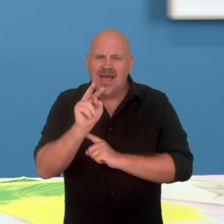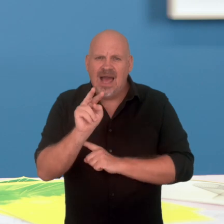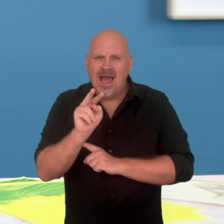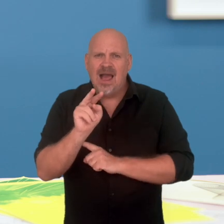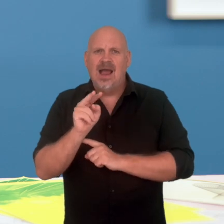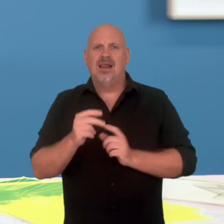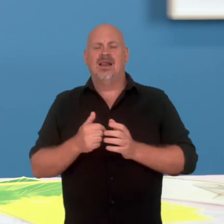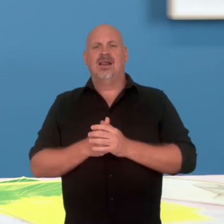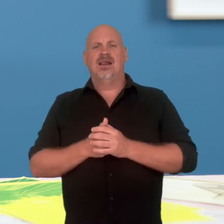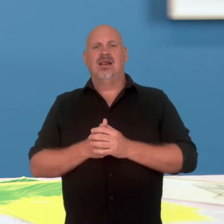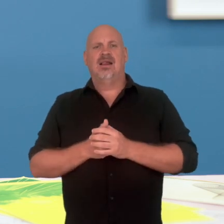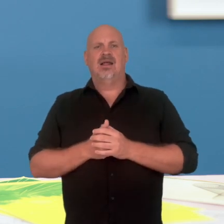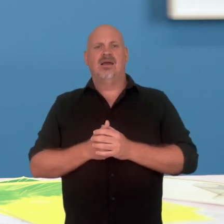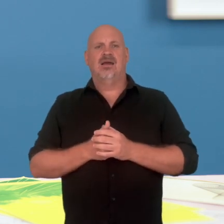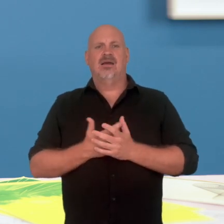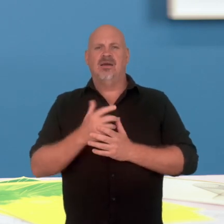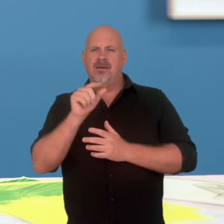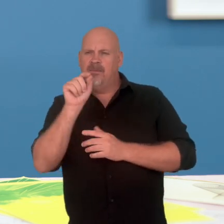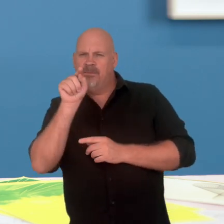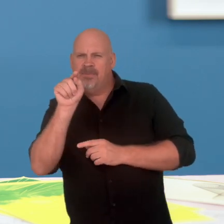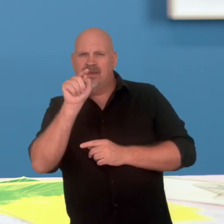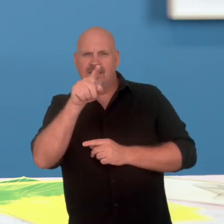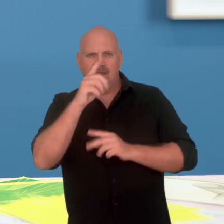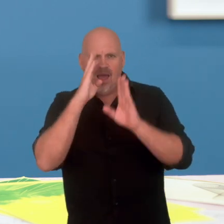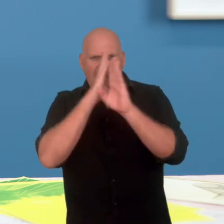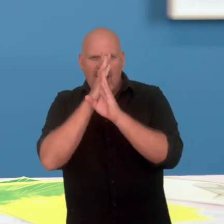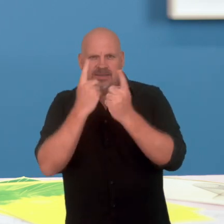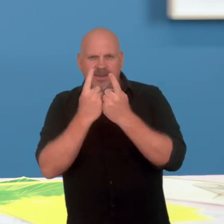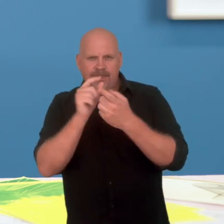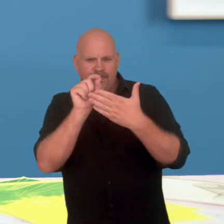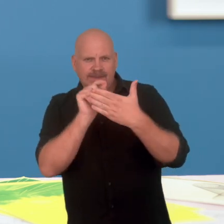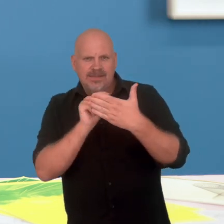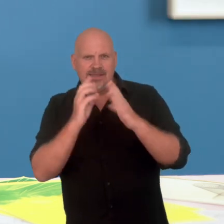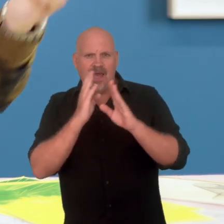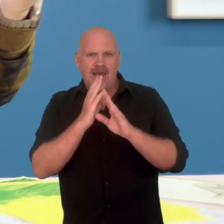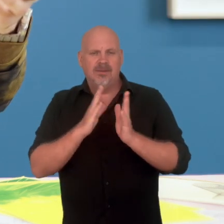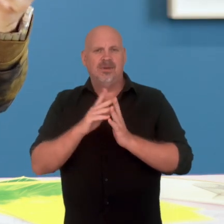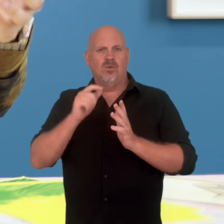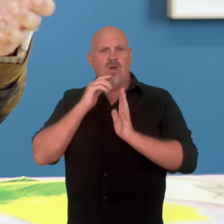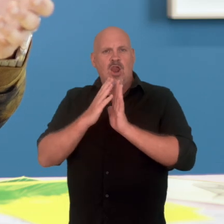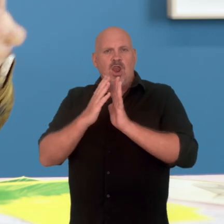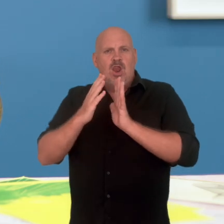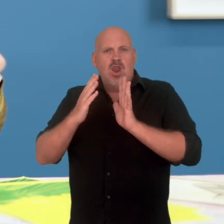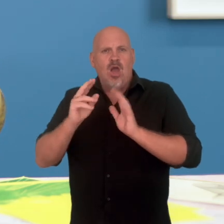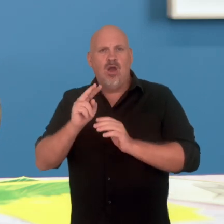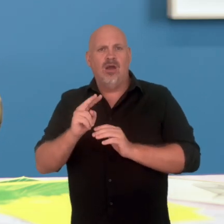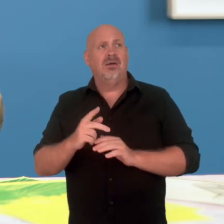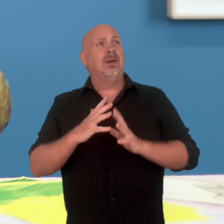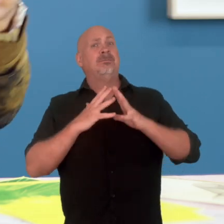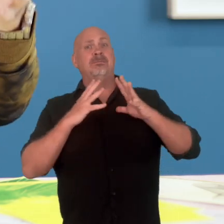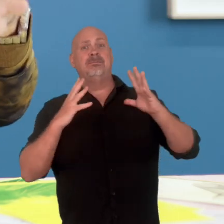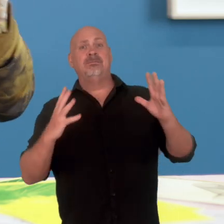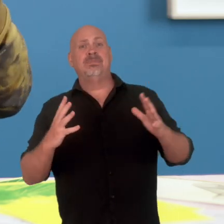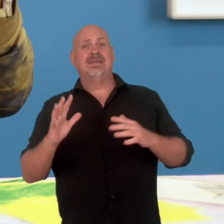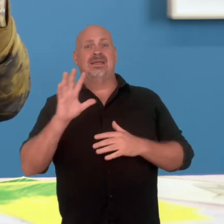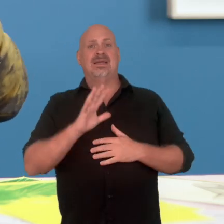eyes and try and pick out things that maybe you've hidden. If it's a very big piece of work, then maybe it can